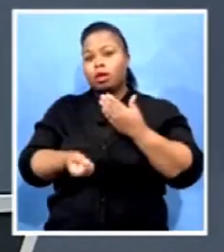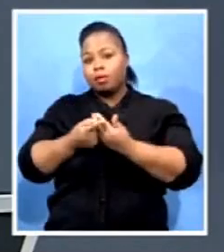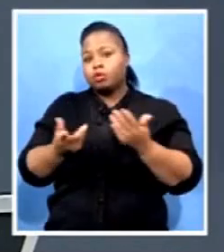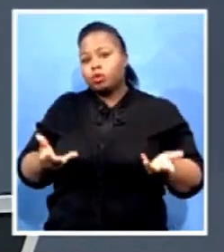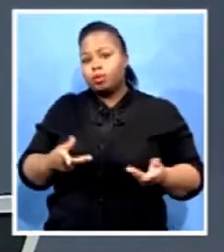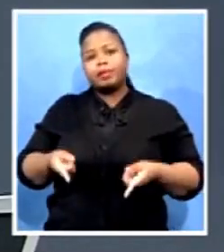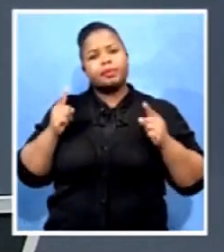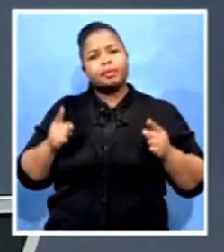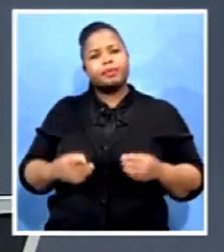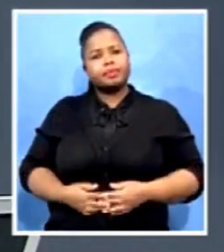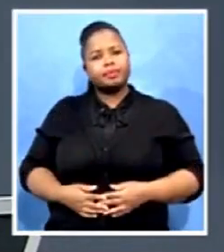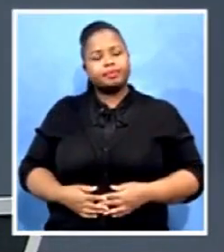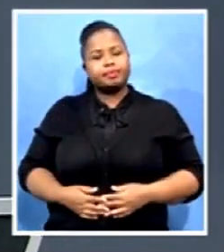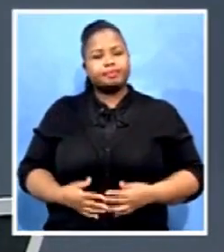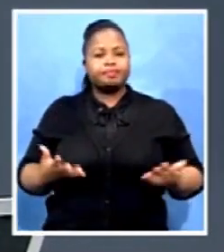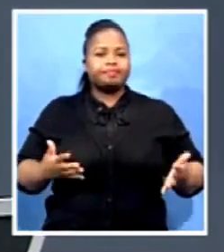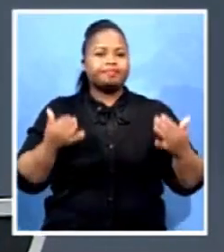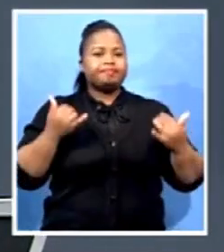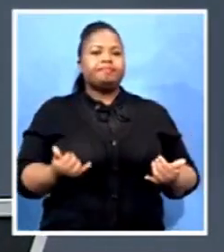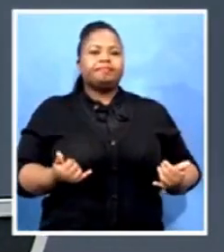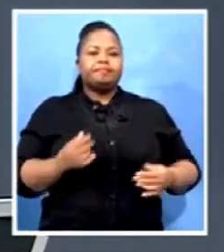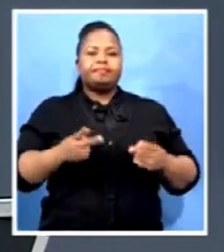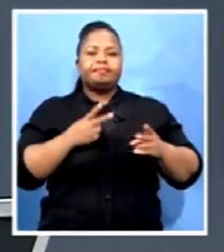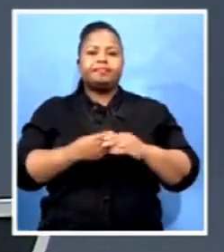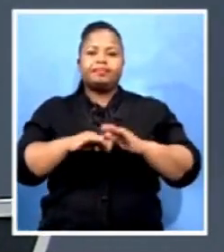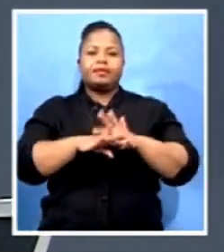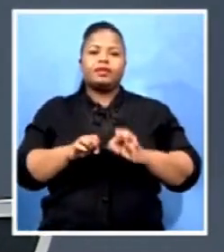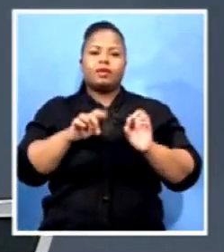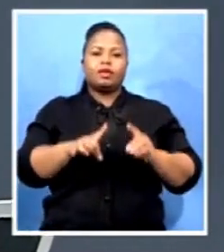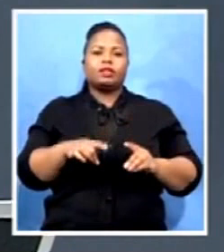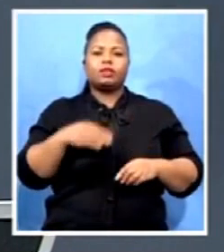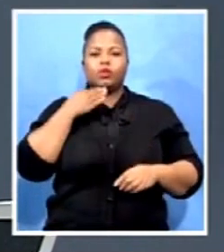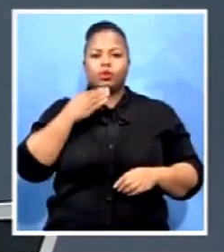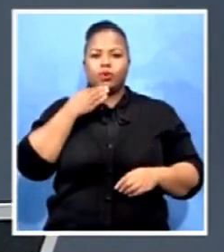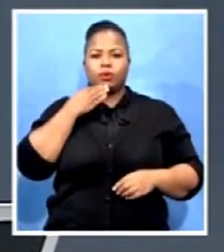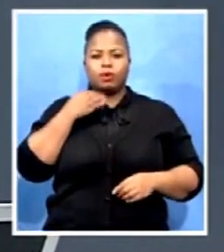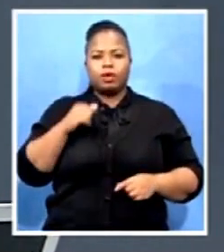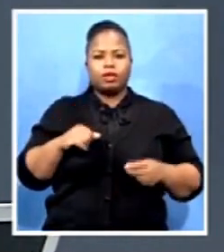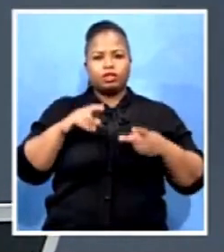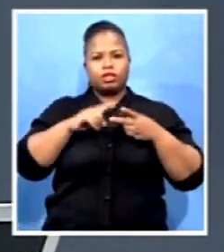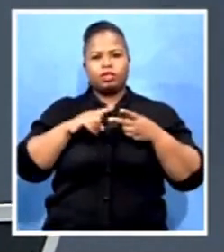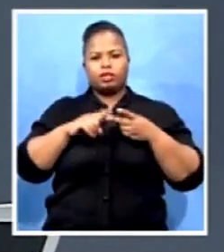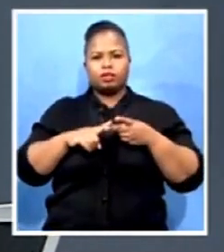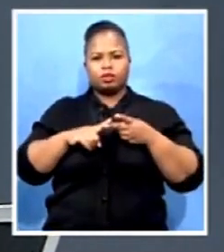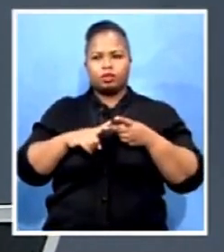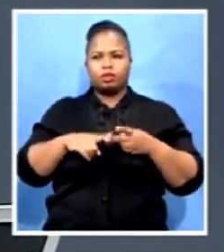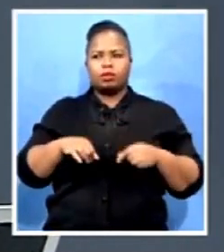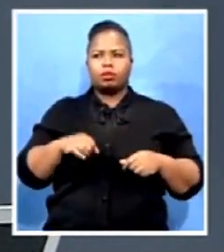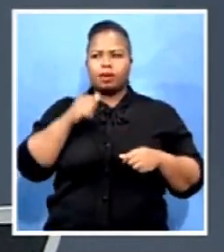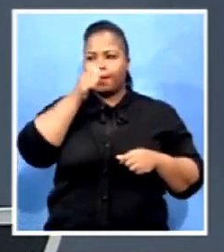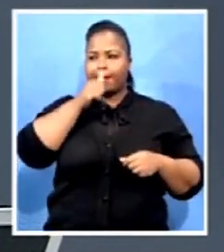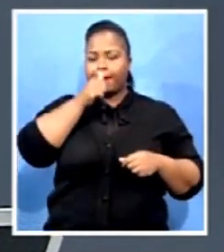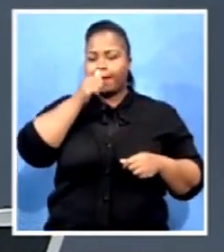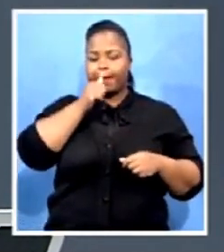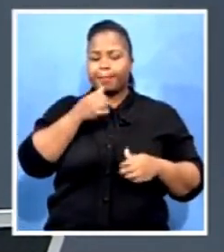Now that Basic Education Minister Angie Motshekga has announced that schools would partially reopen for certain learners, it's important